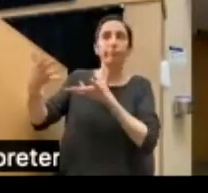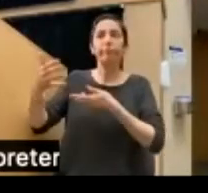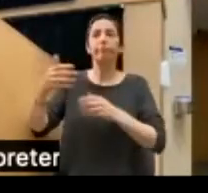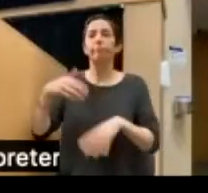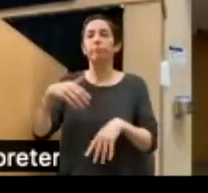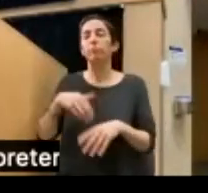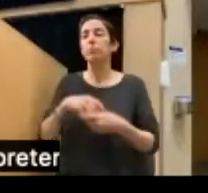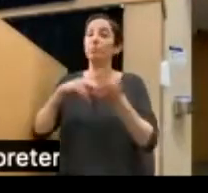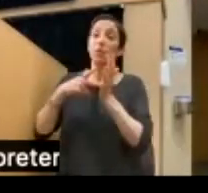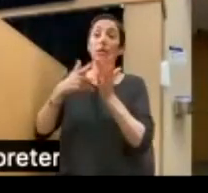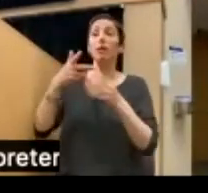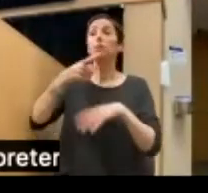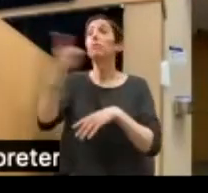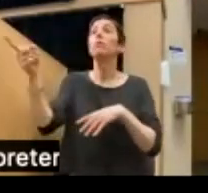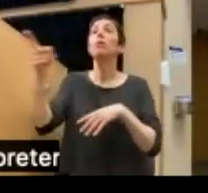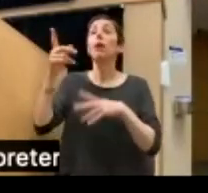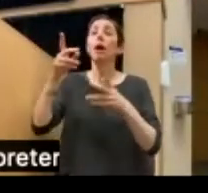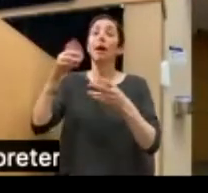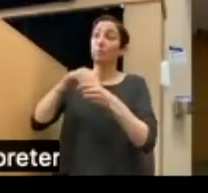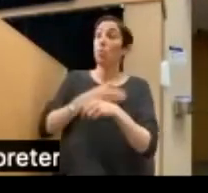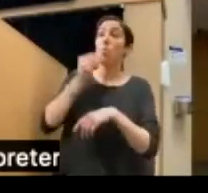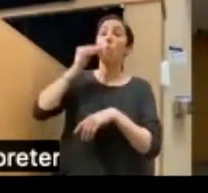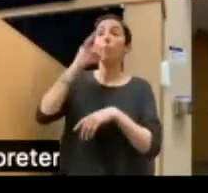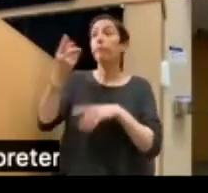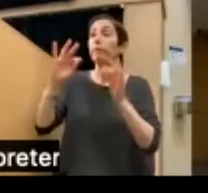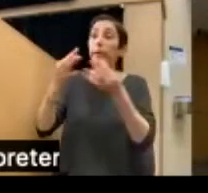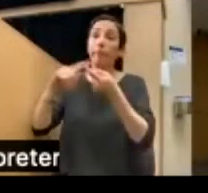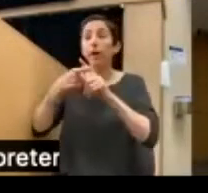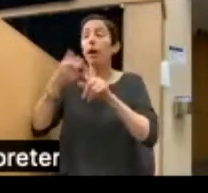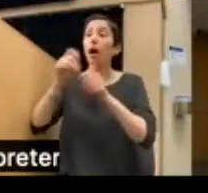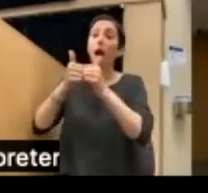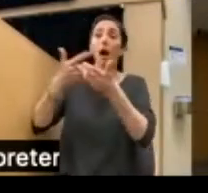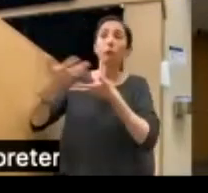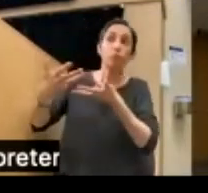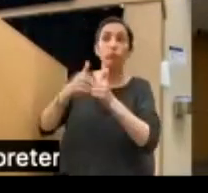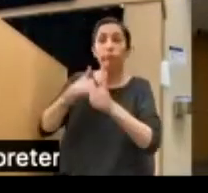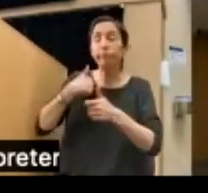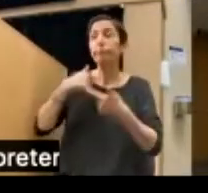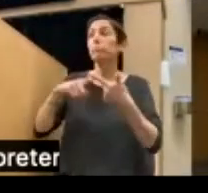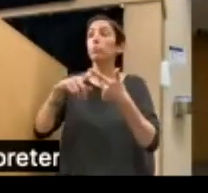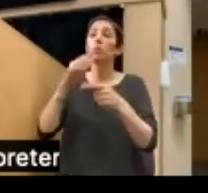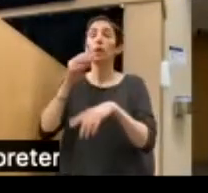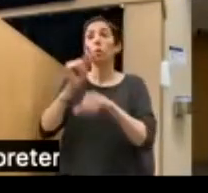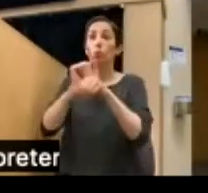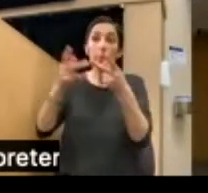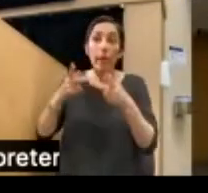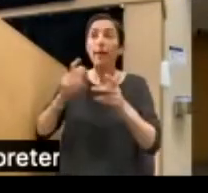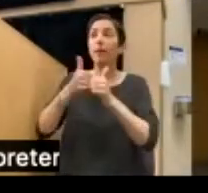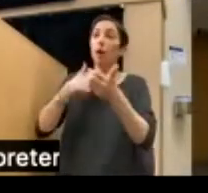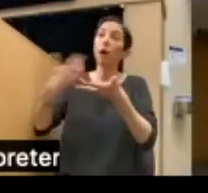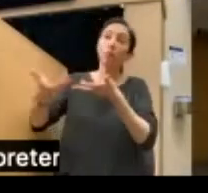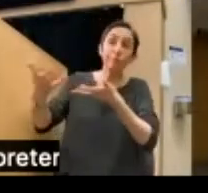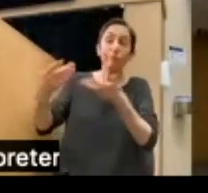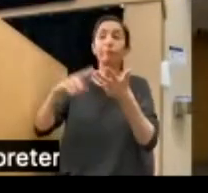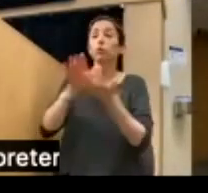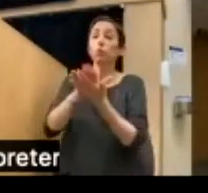we're treated in our homes, in our workplaces, in our schools,